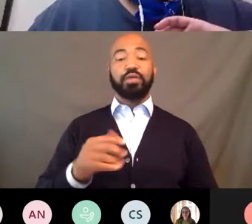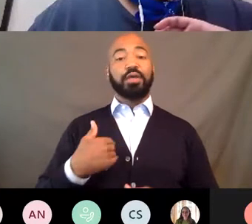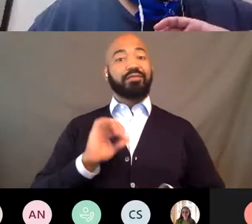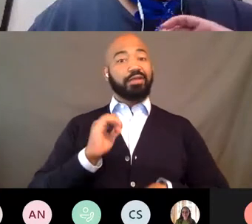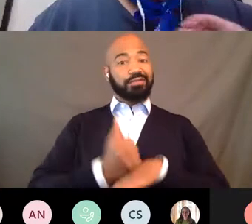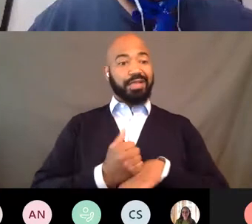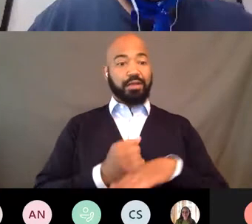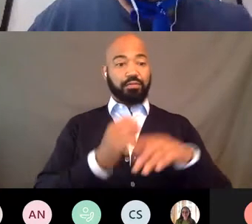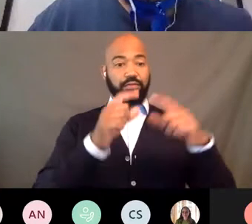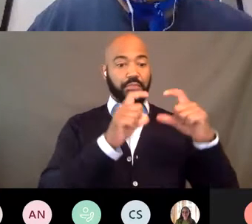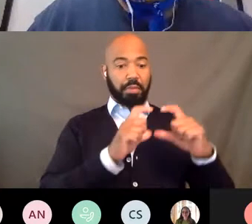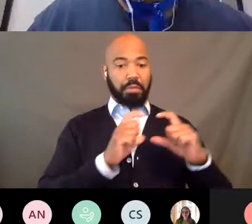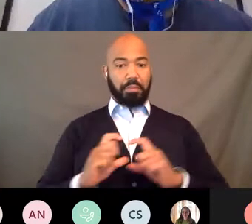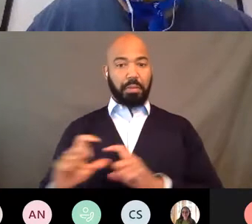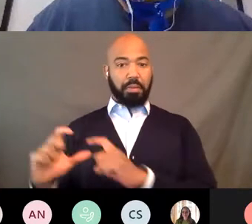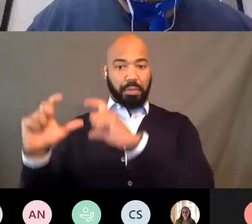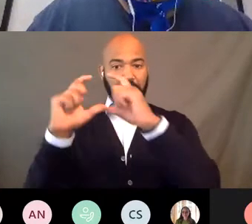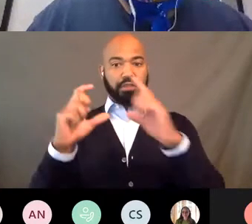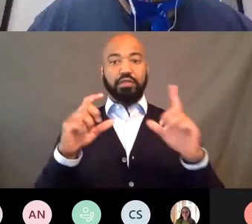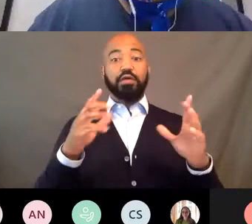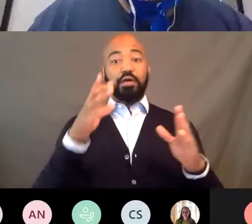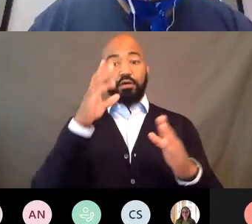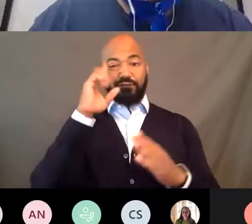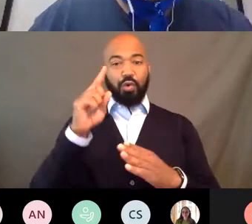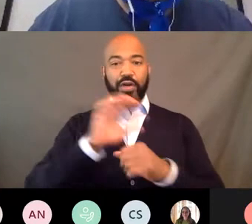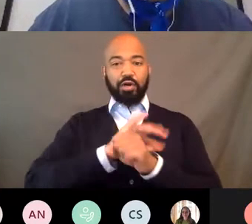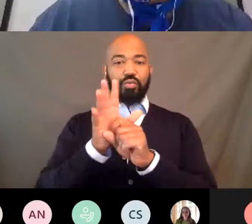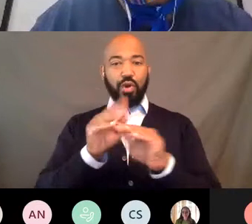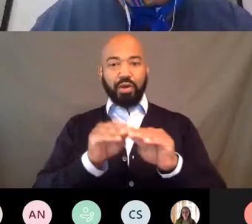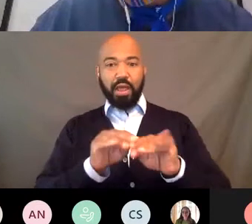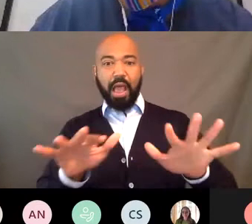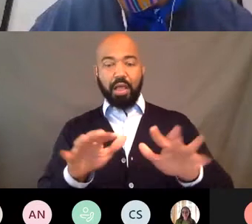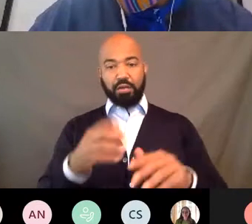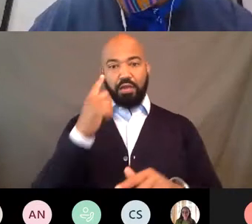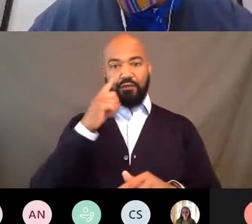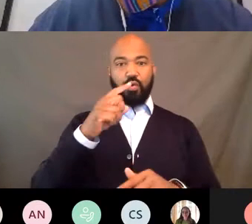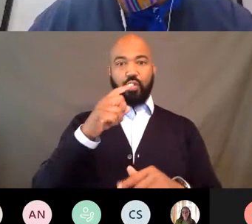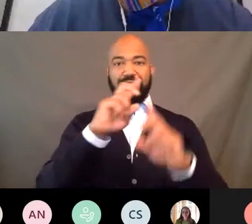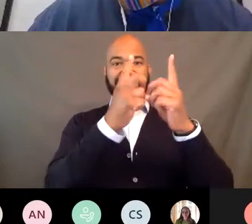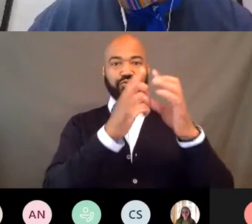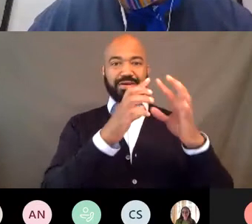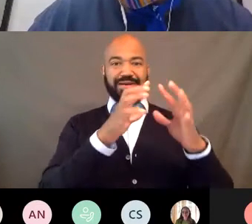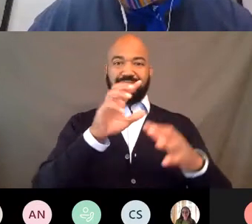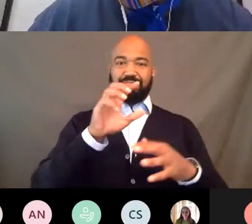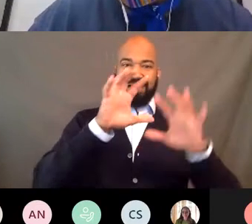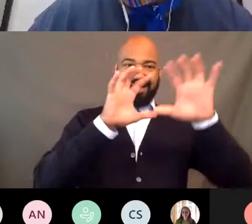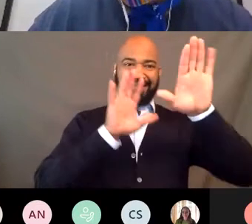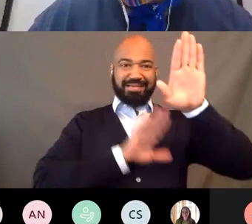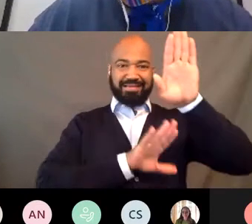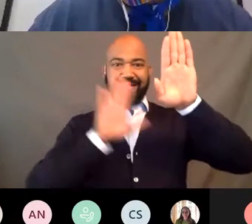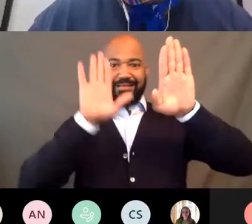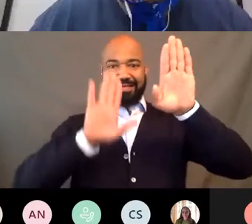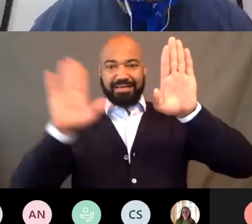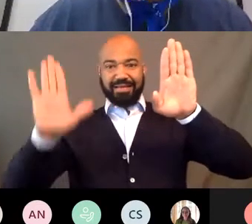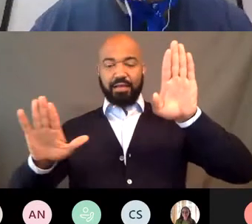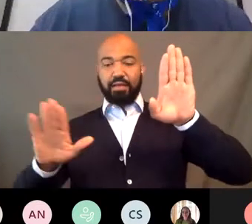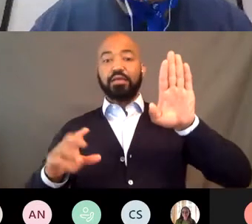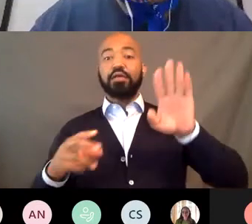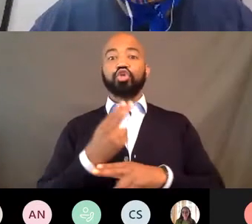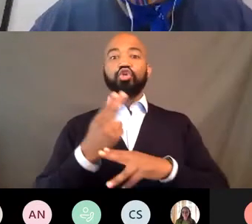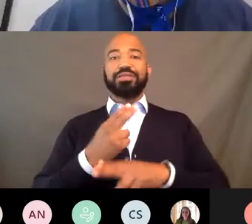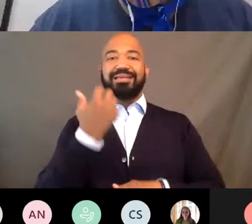district. Just for example, with like coronavirus cases too, and like recognizing like using heat maps